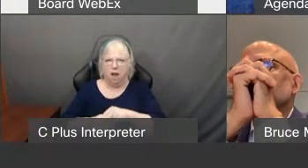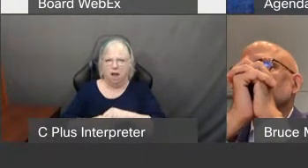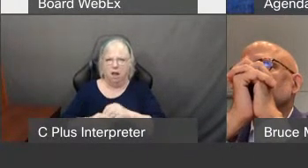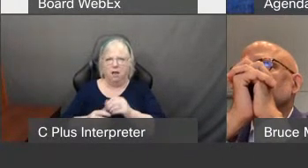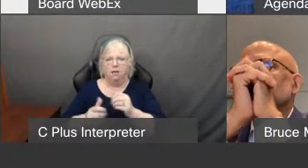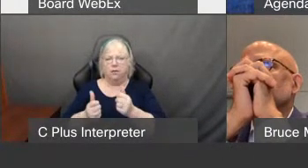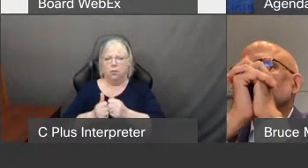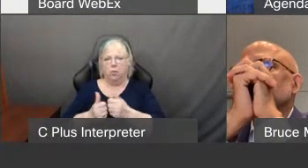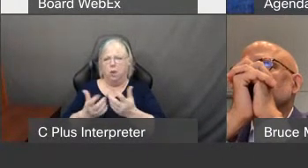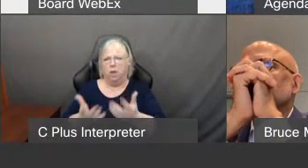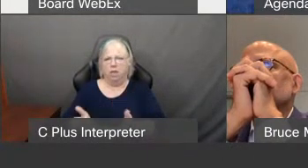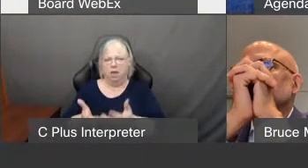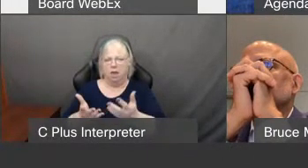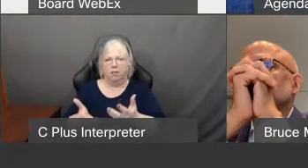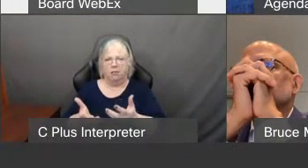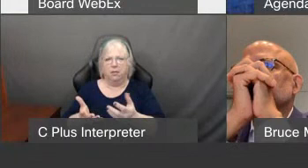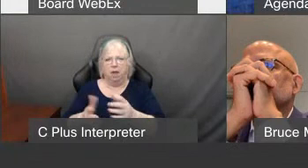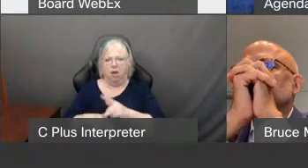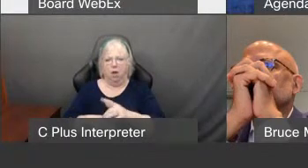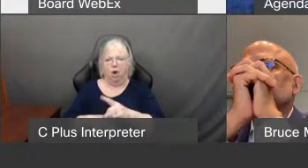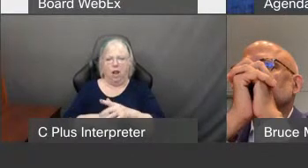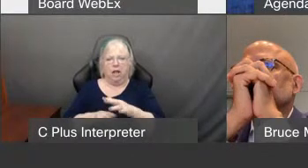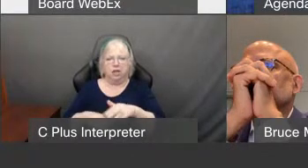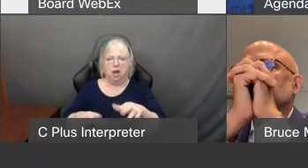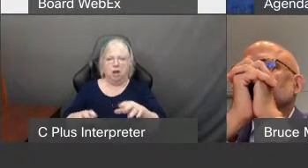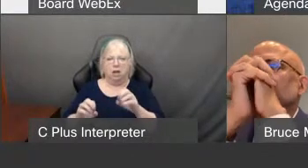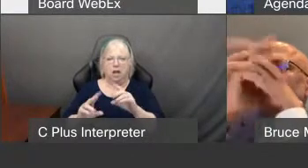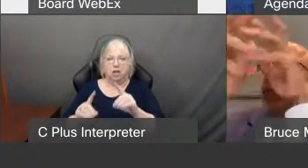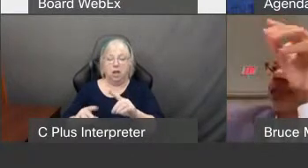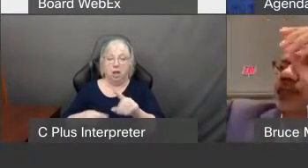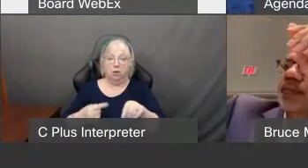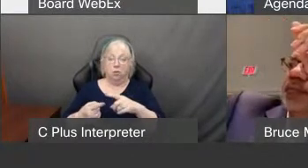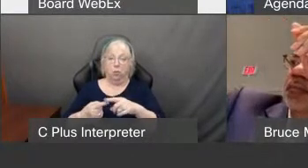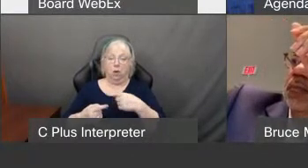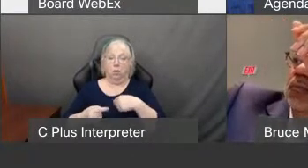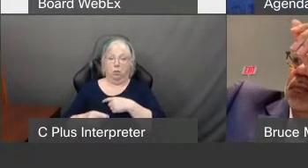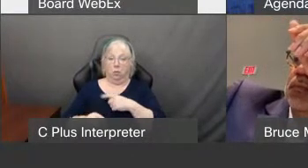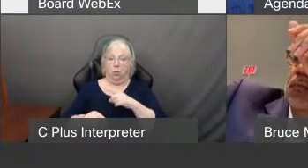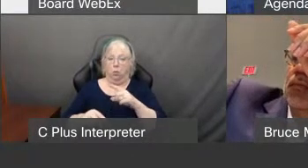in early childhood education when we